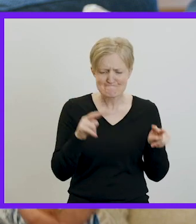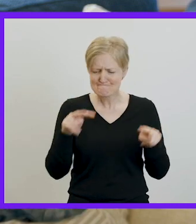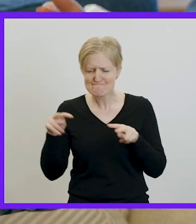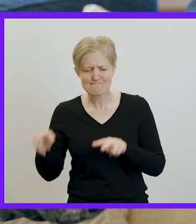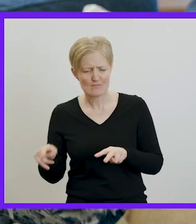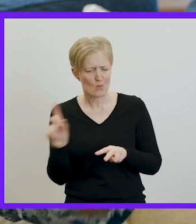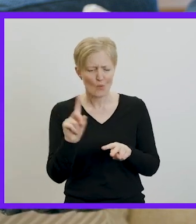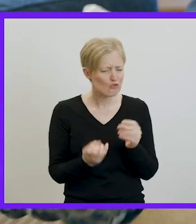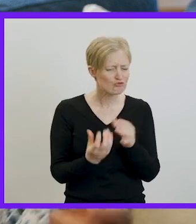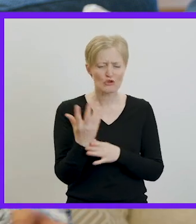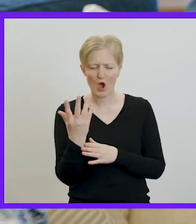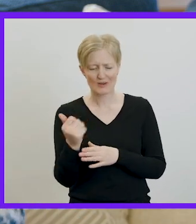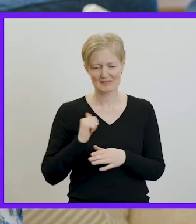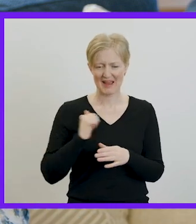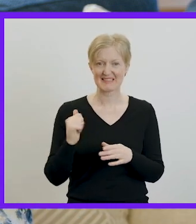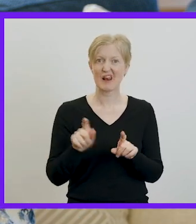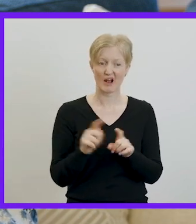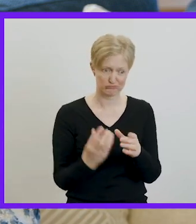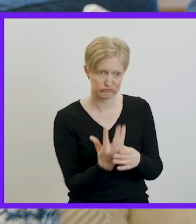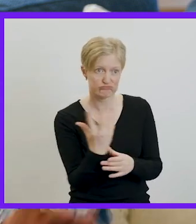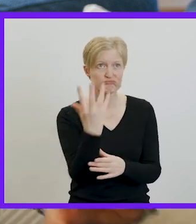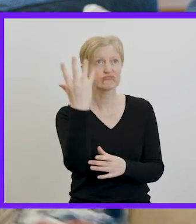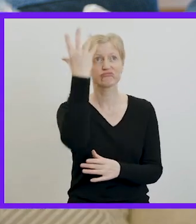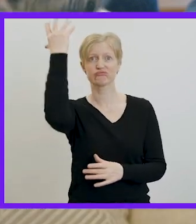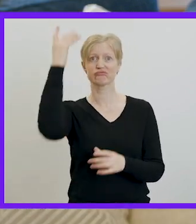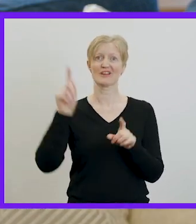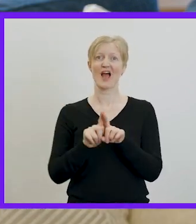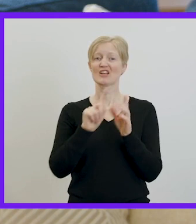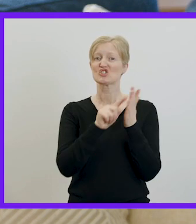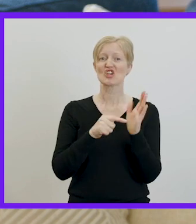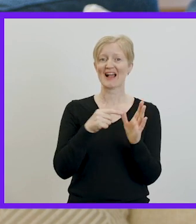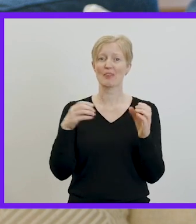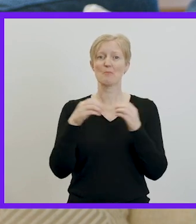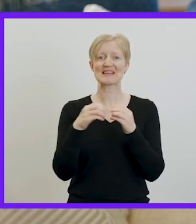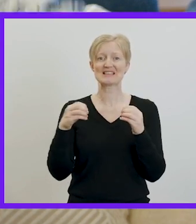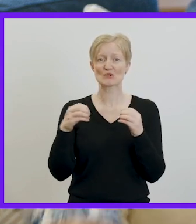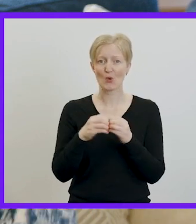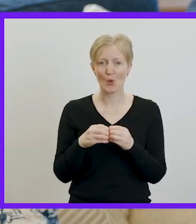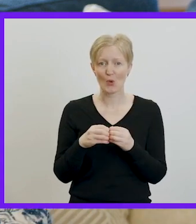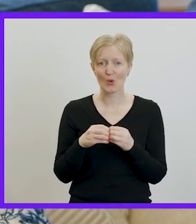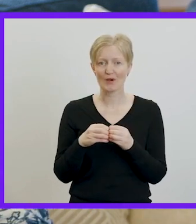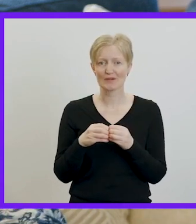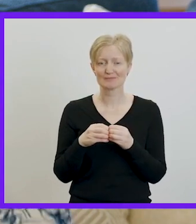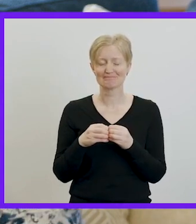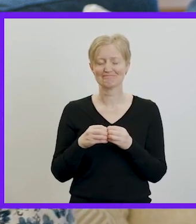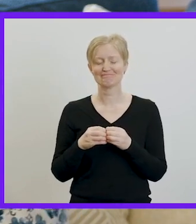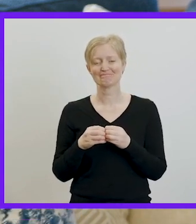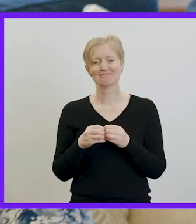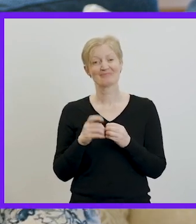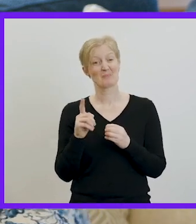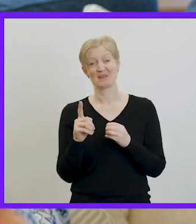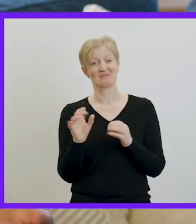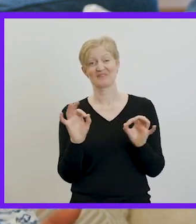to see what had come up, sort of expecting, like Jack and the Beanstalk, that there would be sort of a huge corn plant there the next